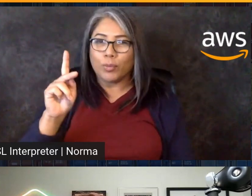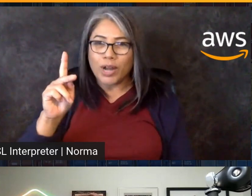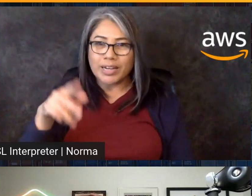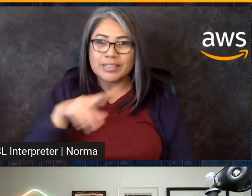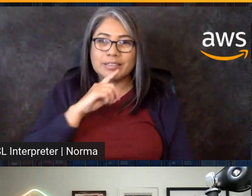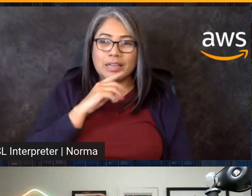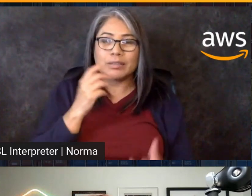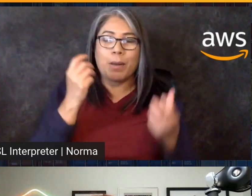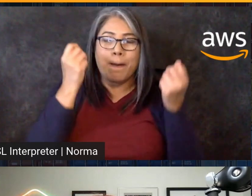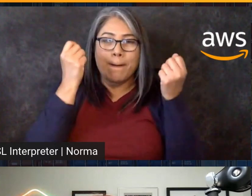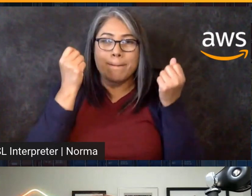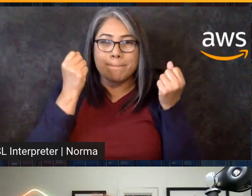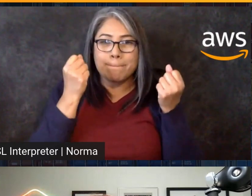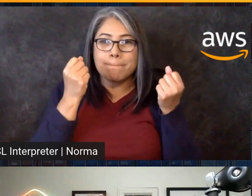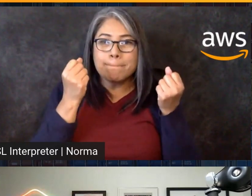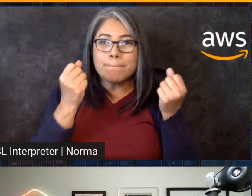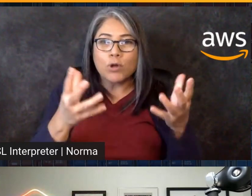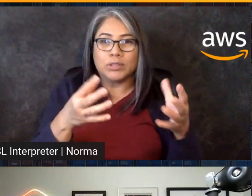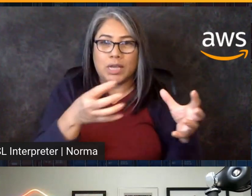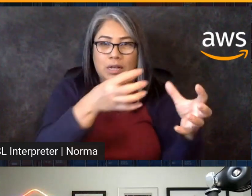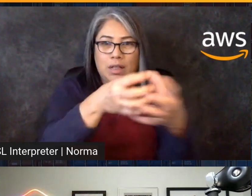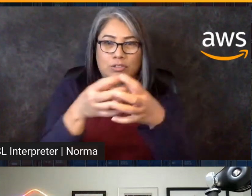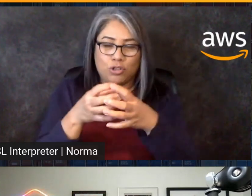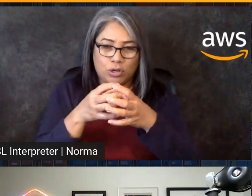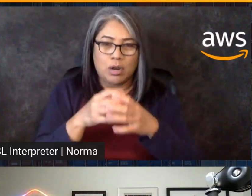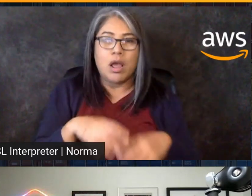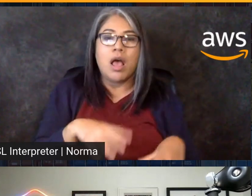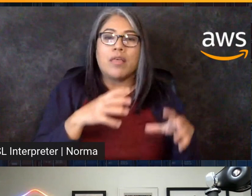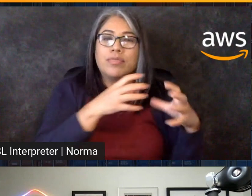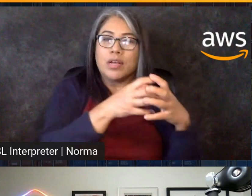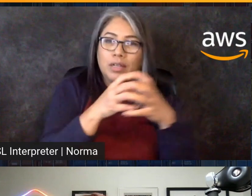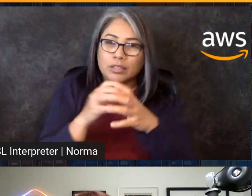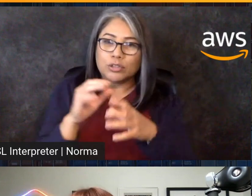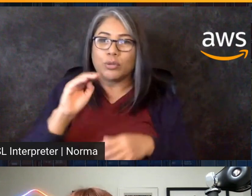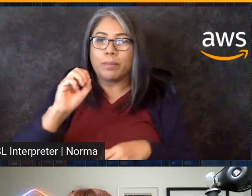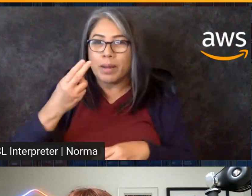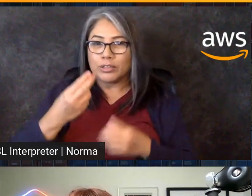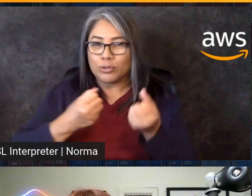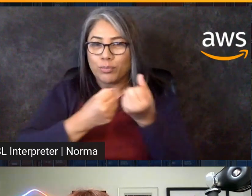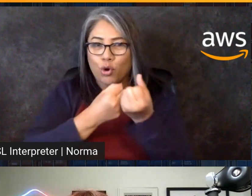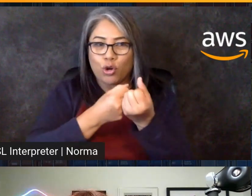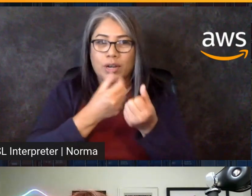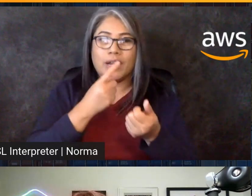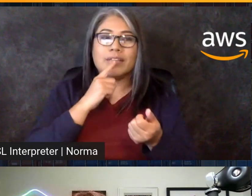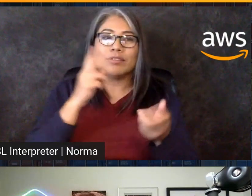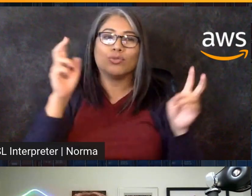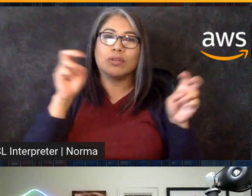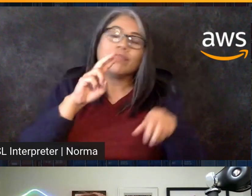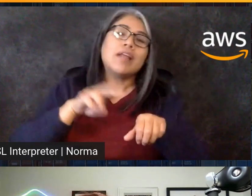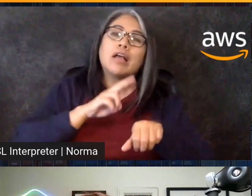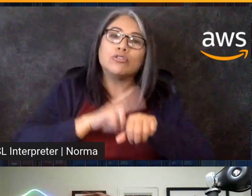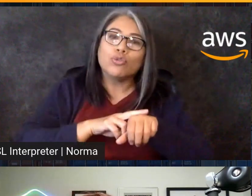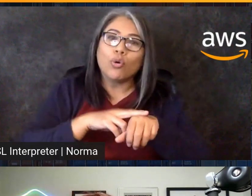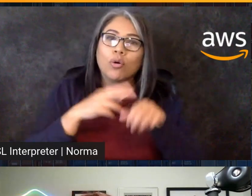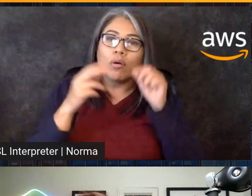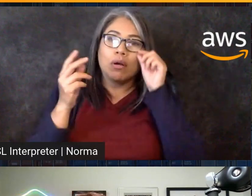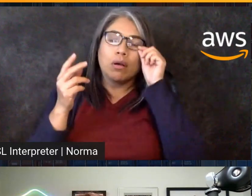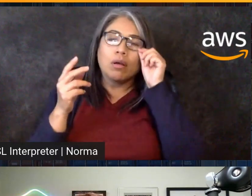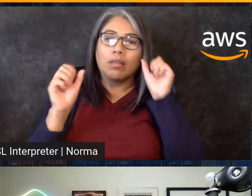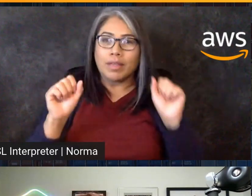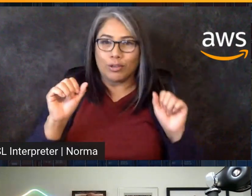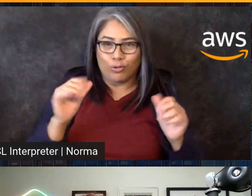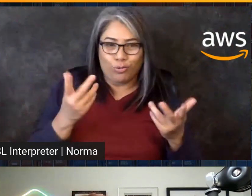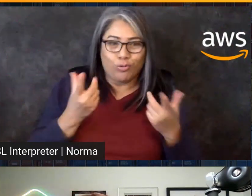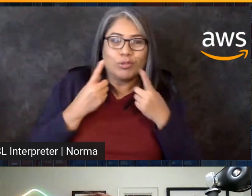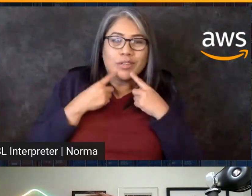support. Yeah. So the cluster mesh support in Cilium is so kind of natural in the sense that you declare a service in one